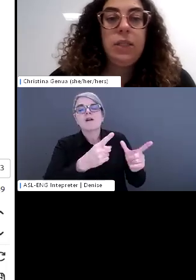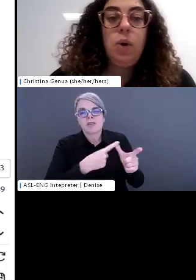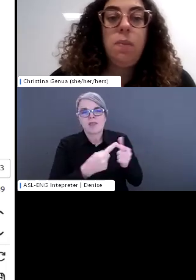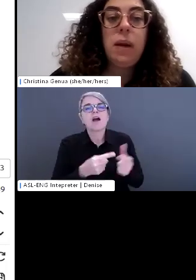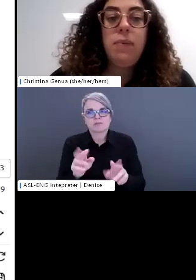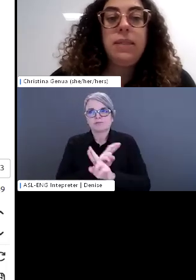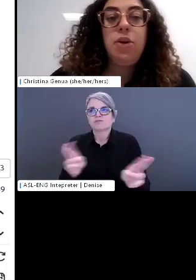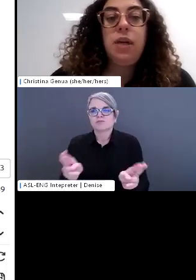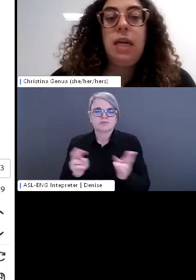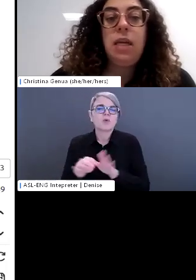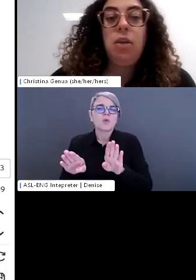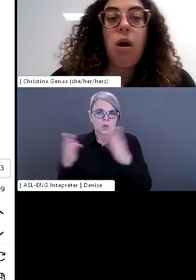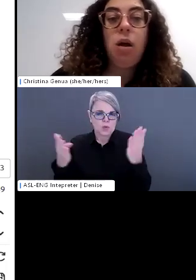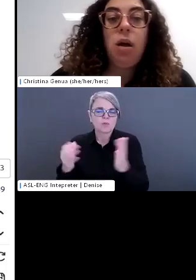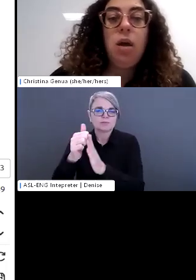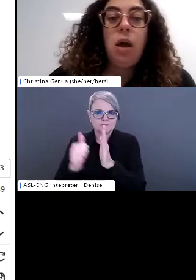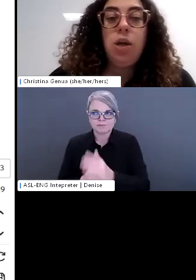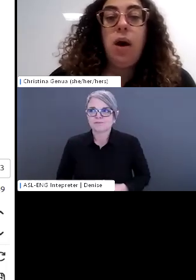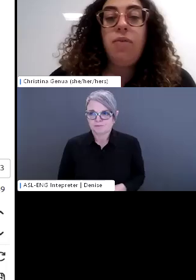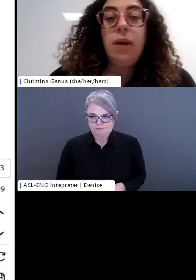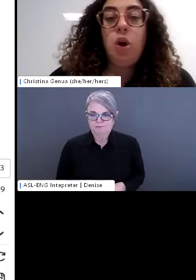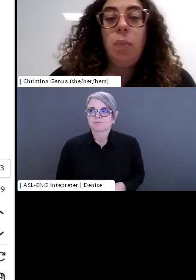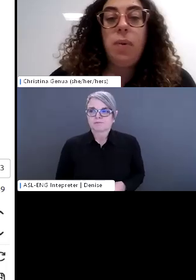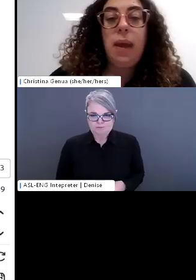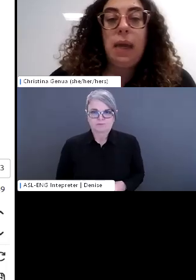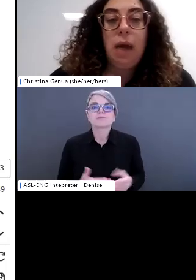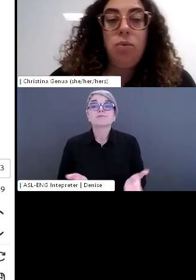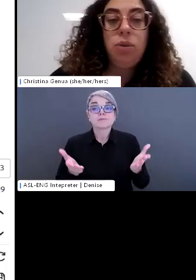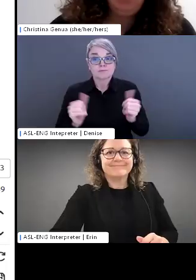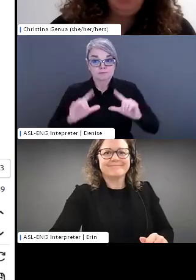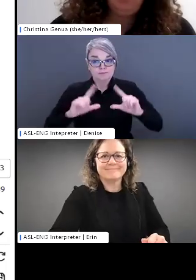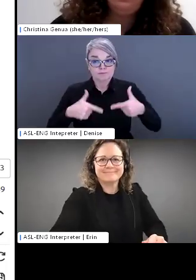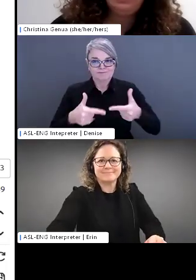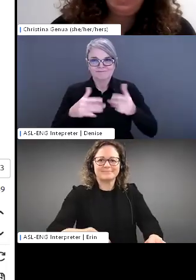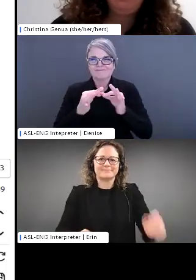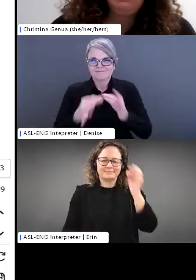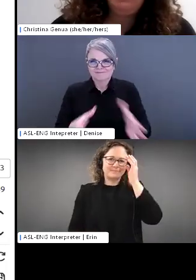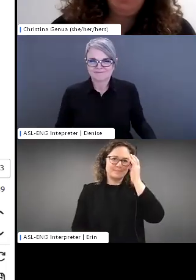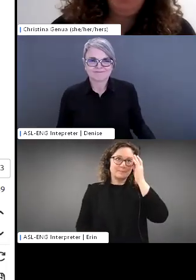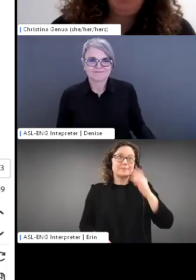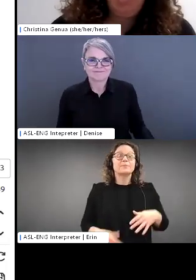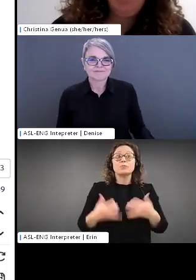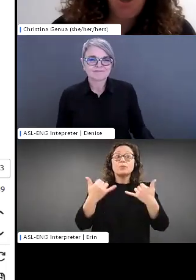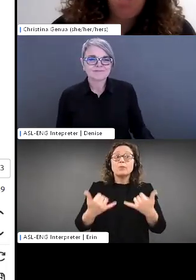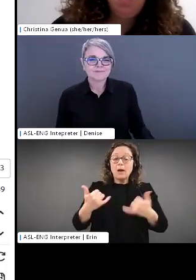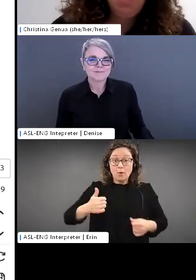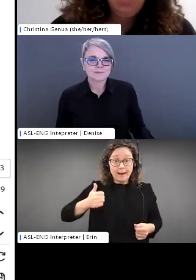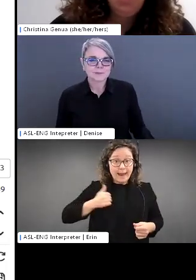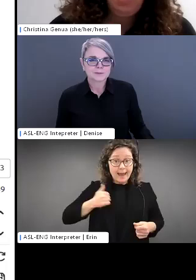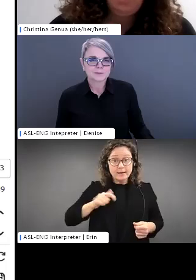Okay, so our money rights under the Canadian law, you have the right to open a bank account. You can open an account even if you don't have a